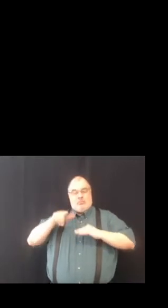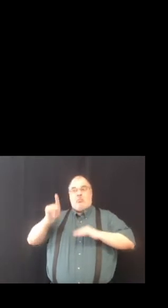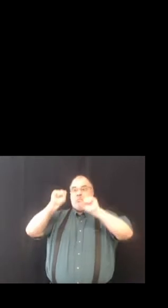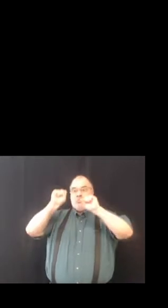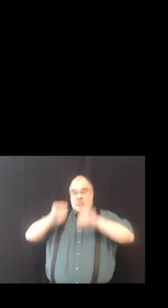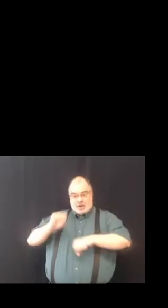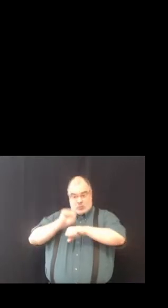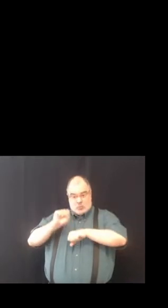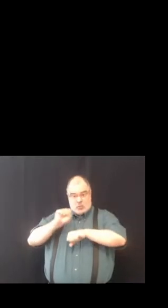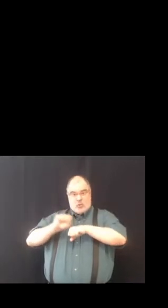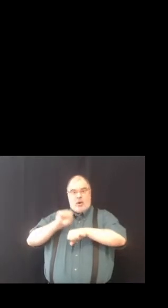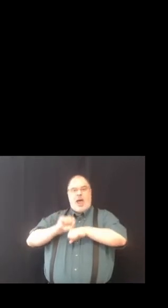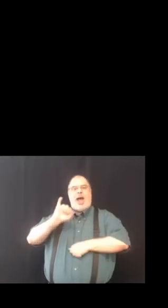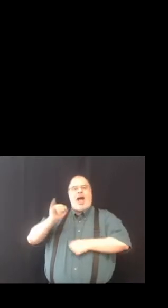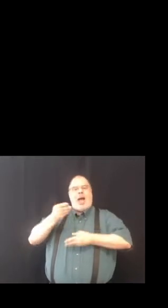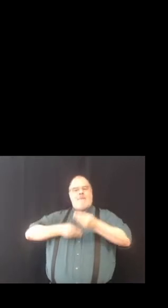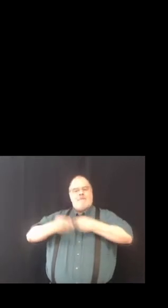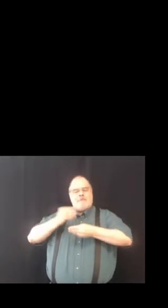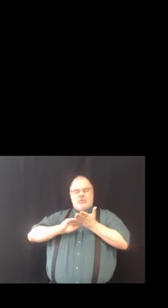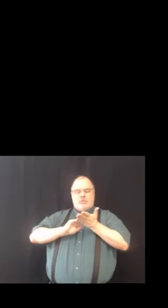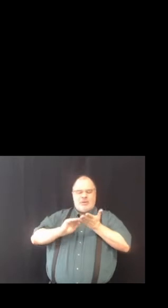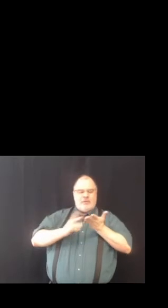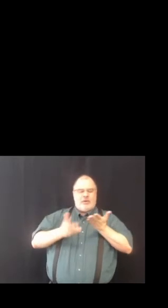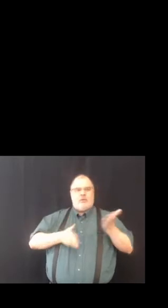in the iBudget waiver, the long-term care waiver,